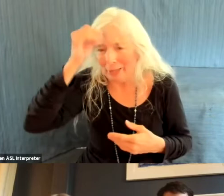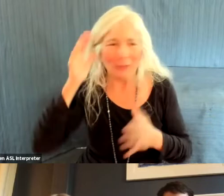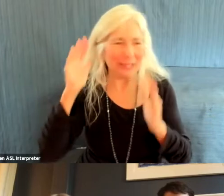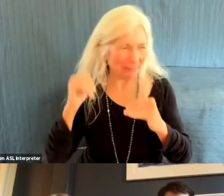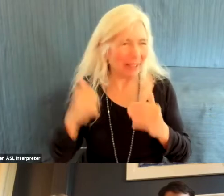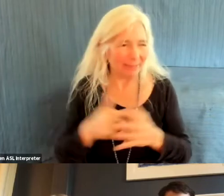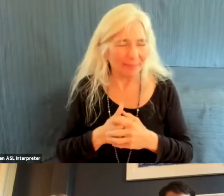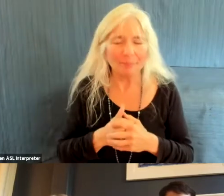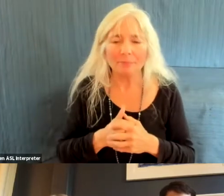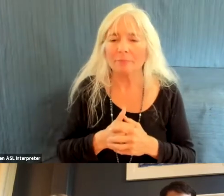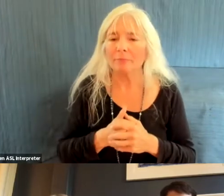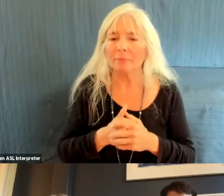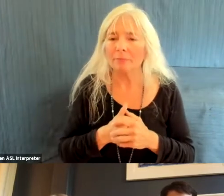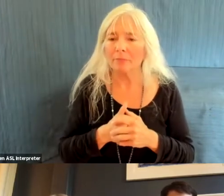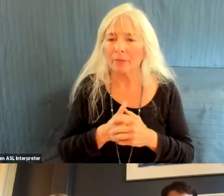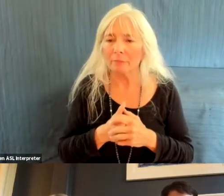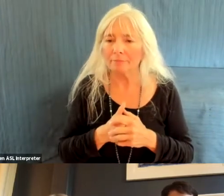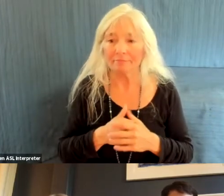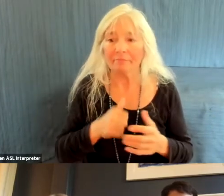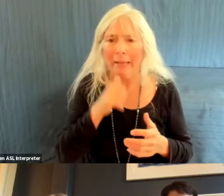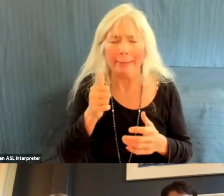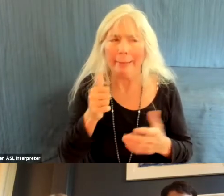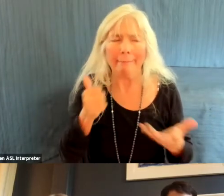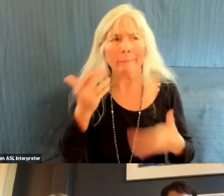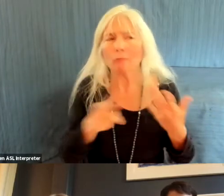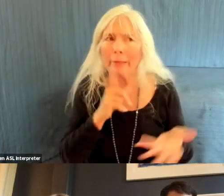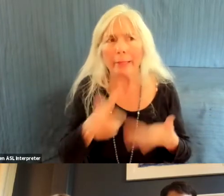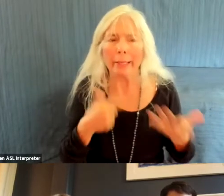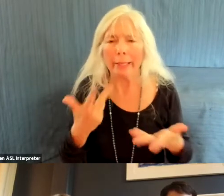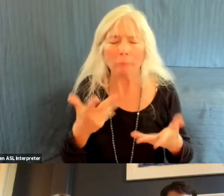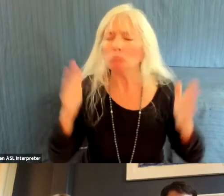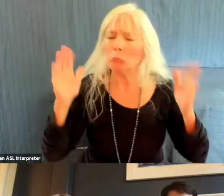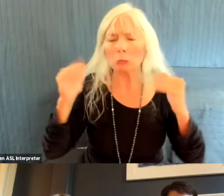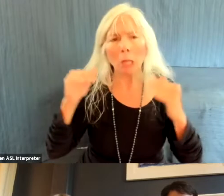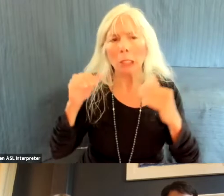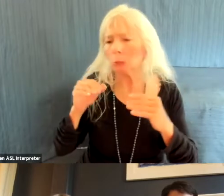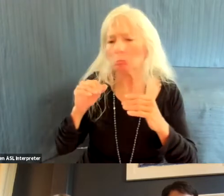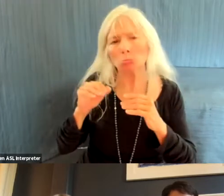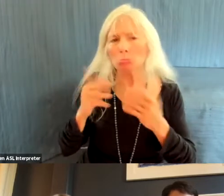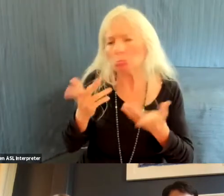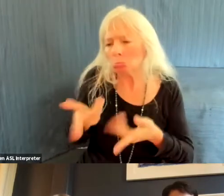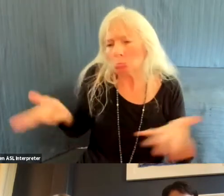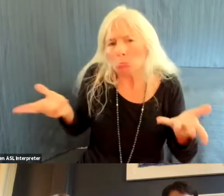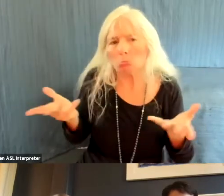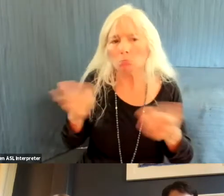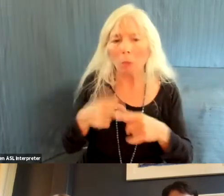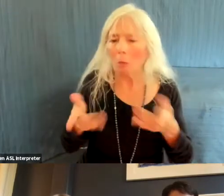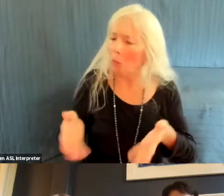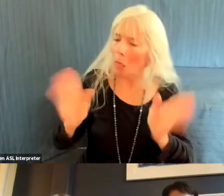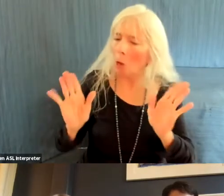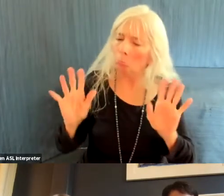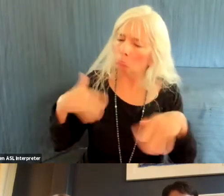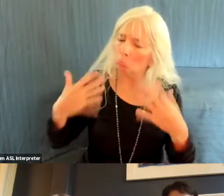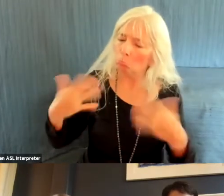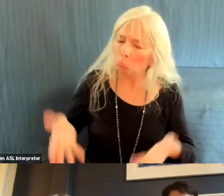expect, or I didn't put too many, I guess, expectations on him. I just allowed, grow at his